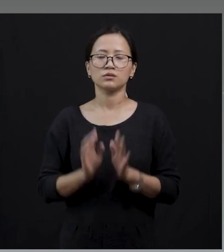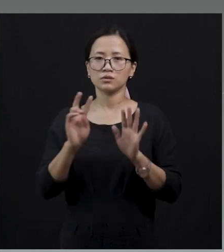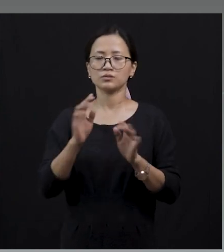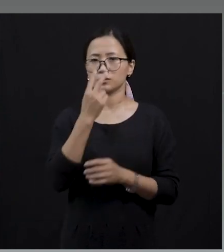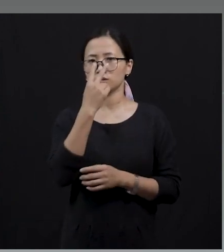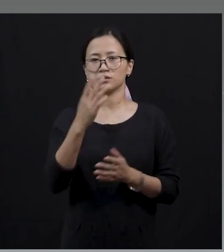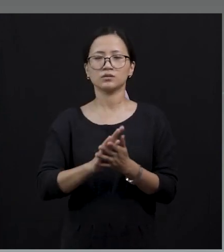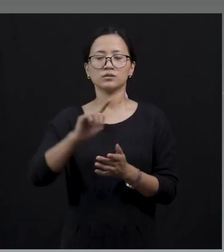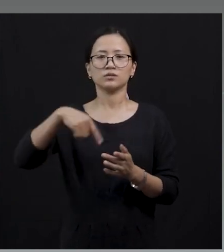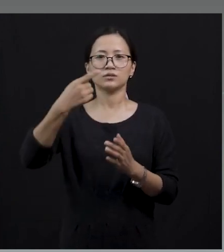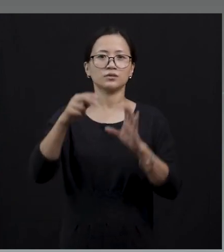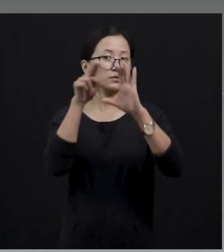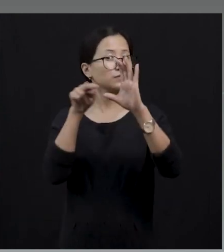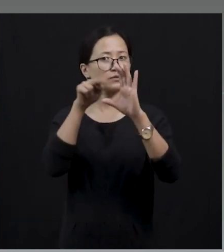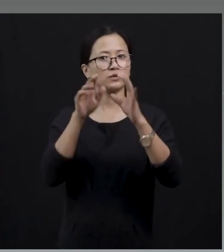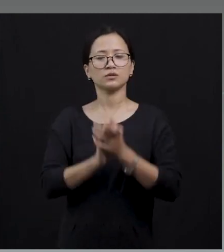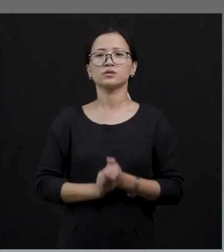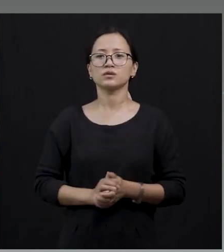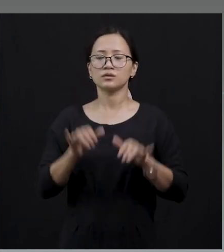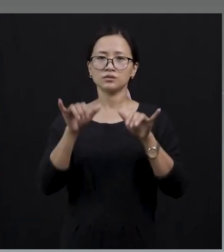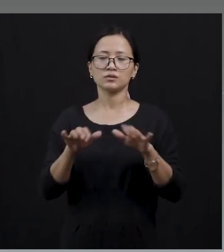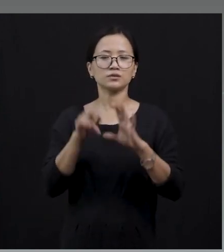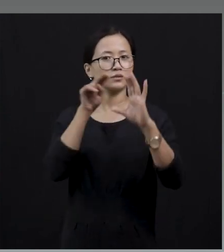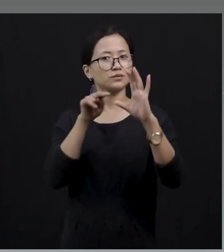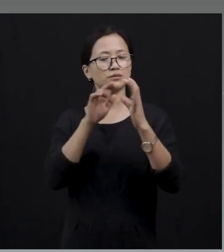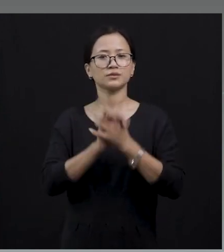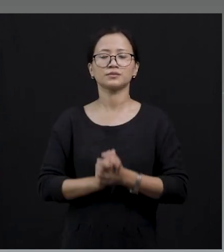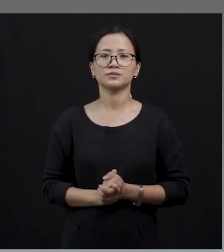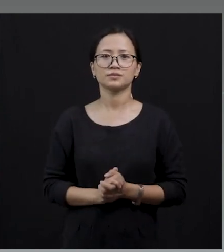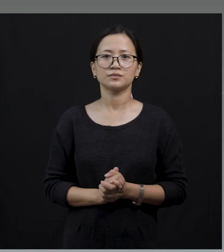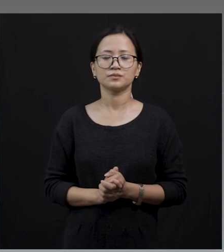see you again very soon in the next video. So please stay tuned and